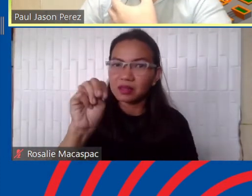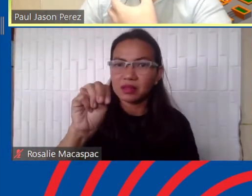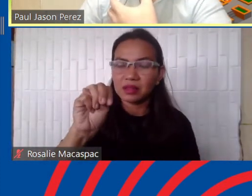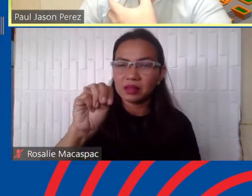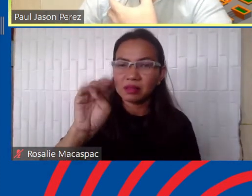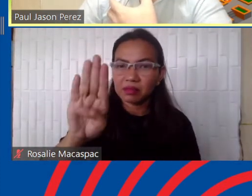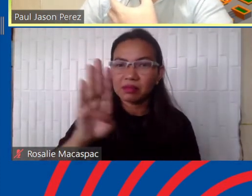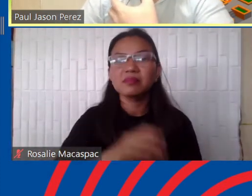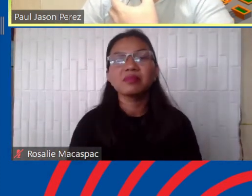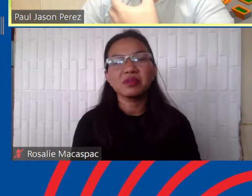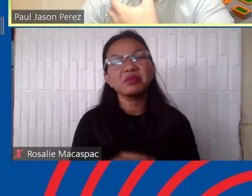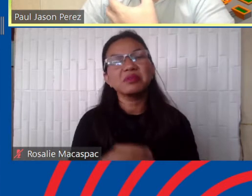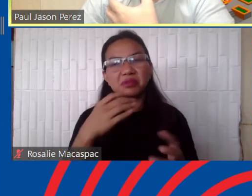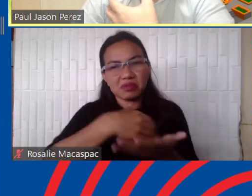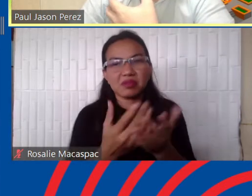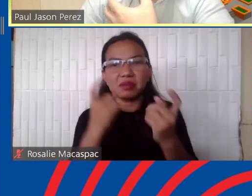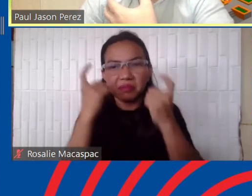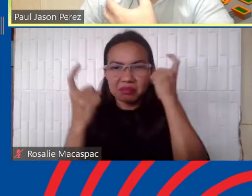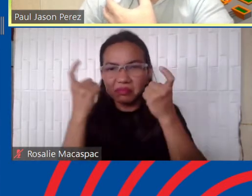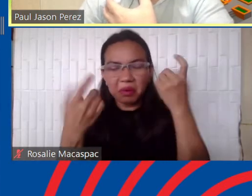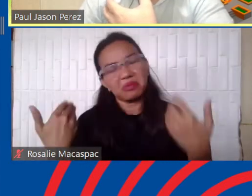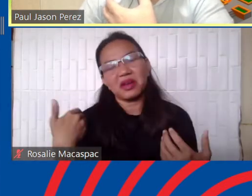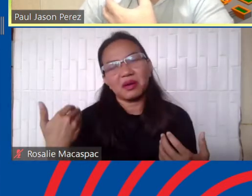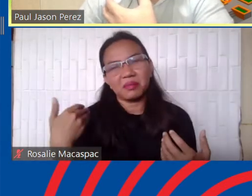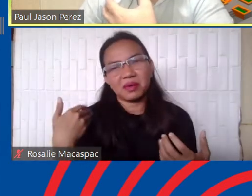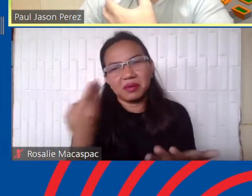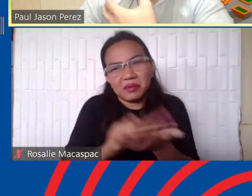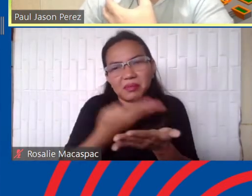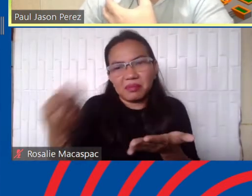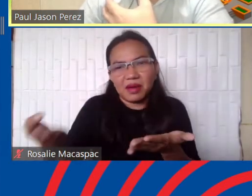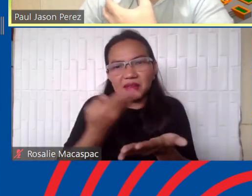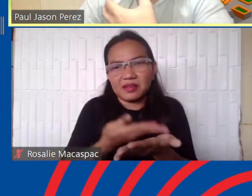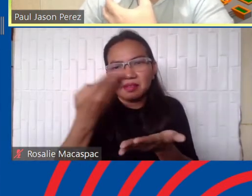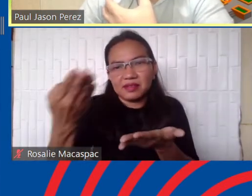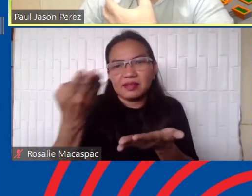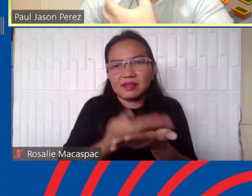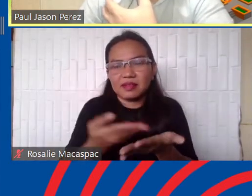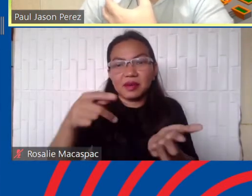some considerations if you don't have a subscription.